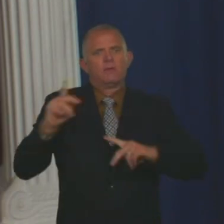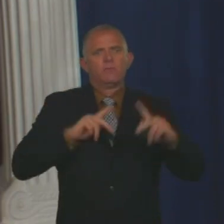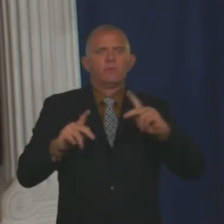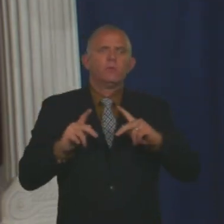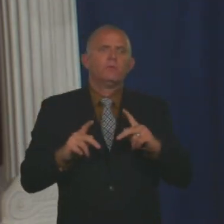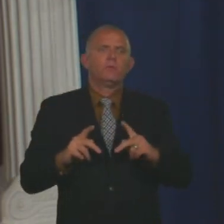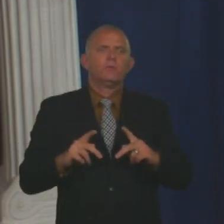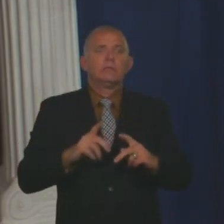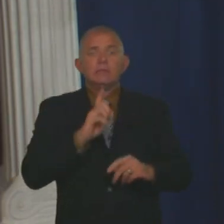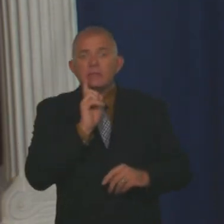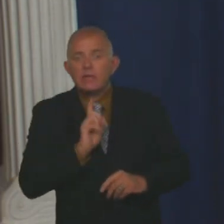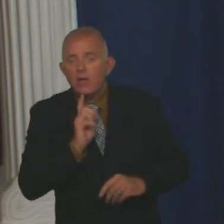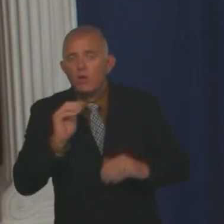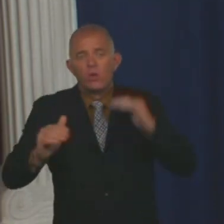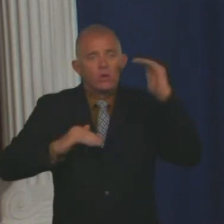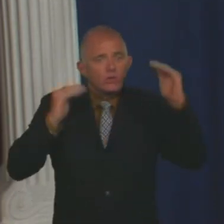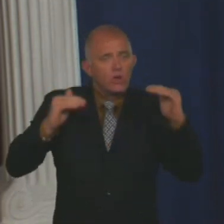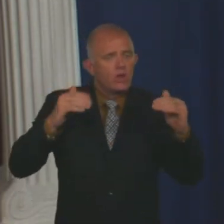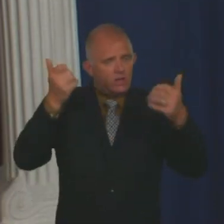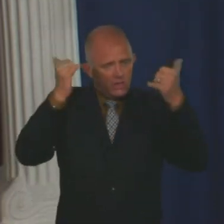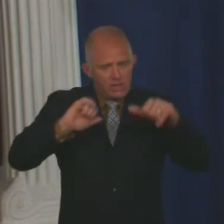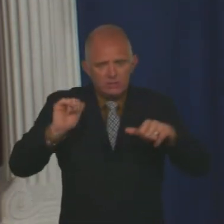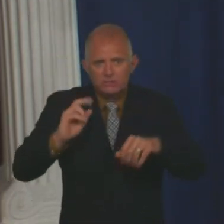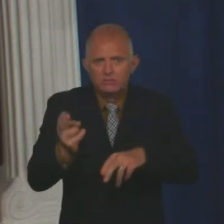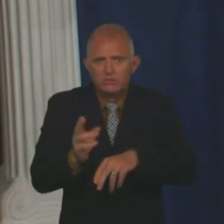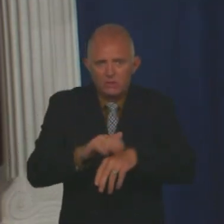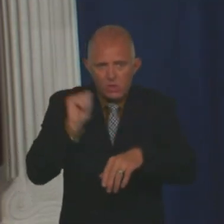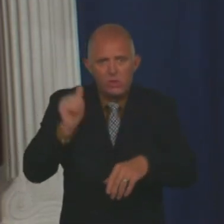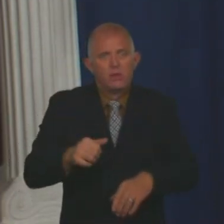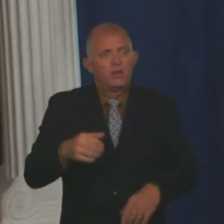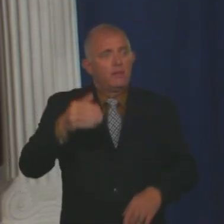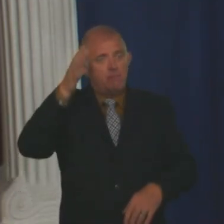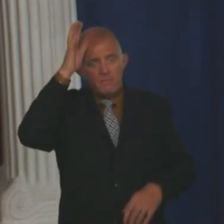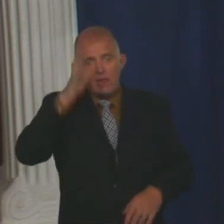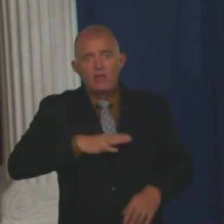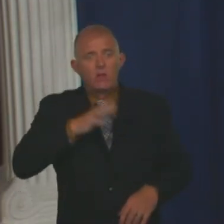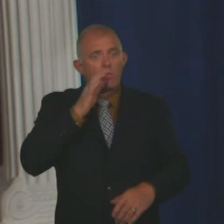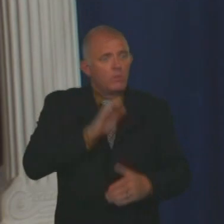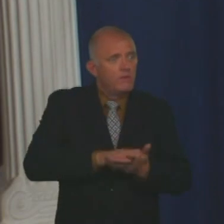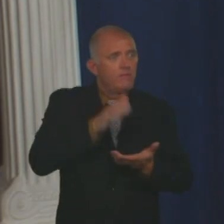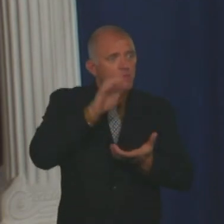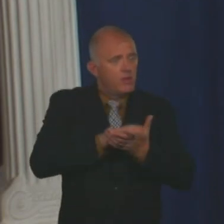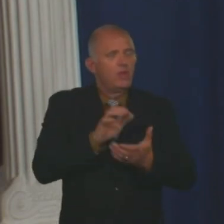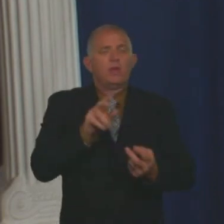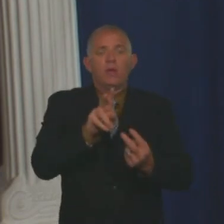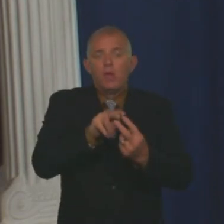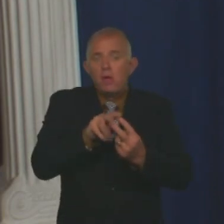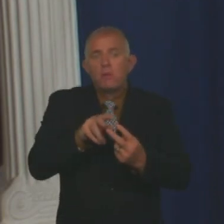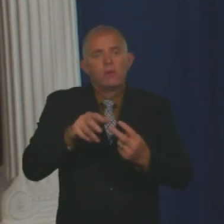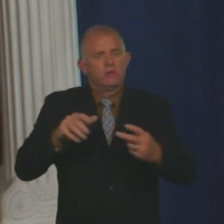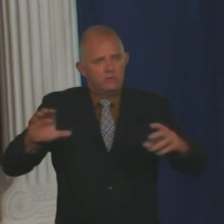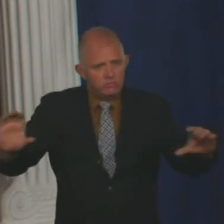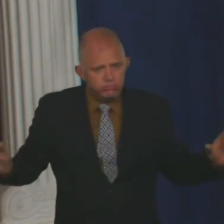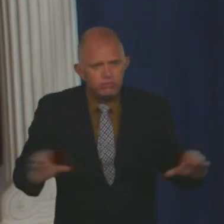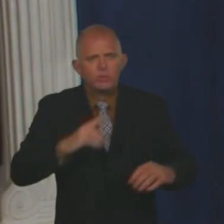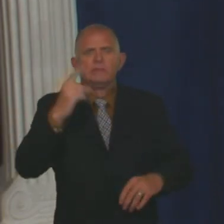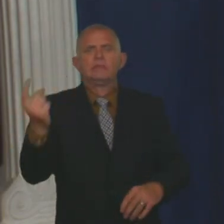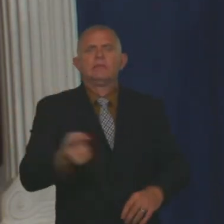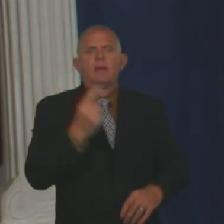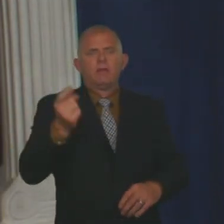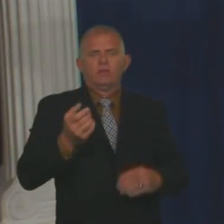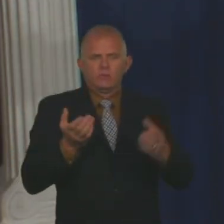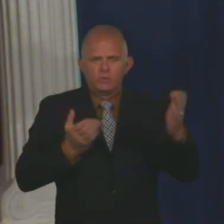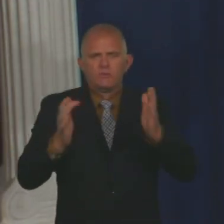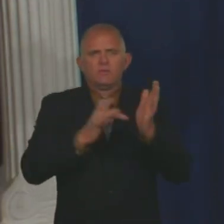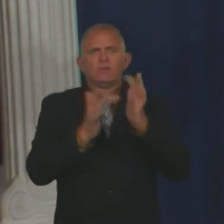single adults. He's still calling married men and their wives to do something for the Lord Jesus Christ. But most of